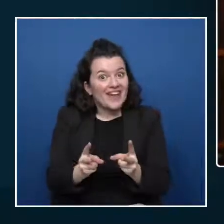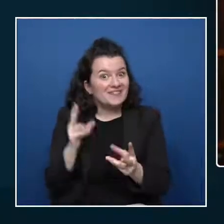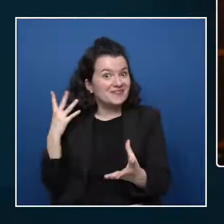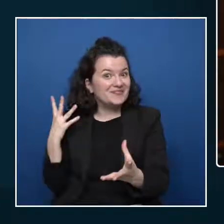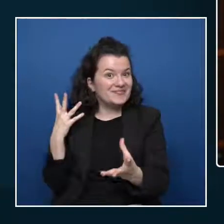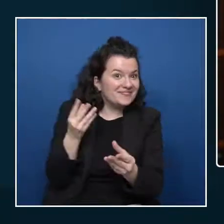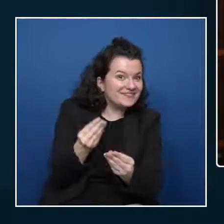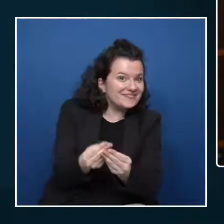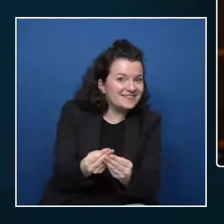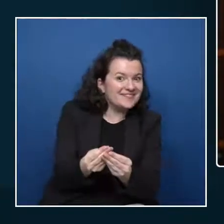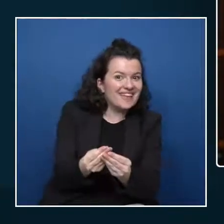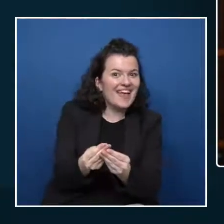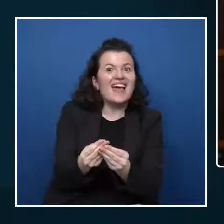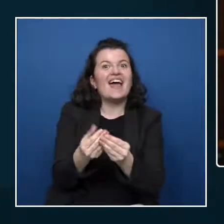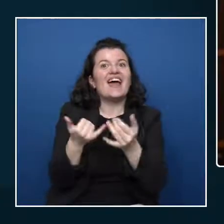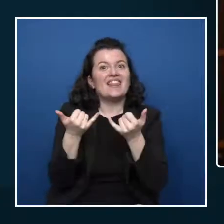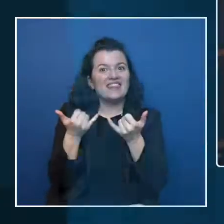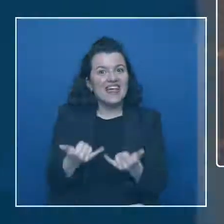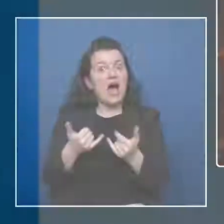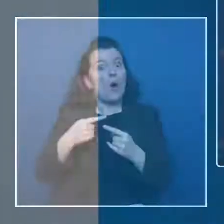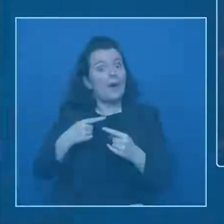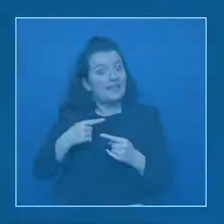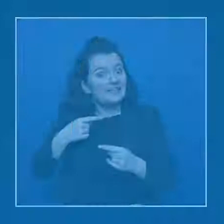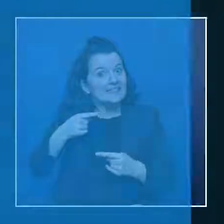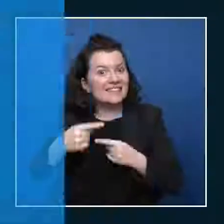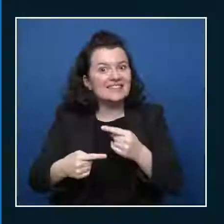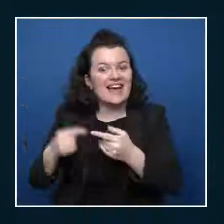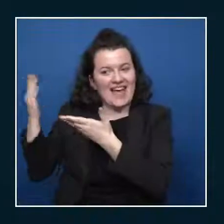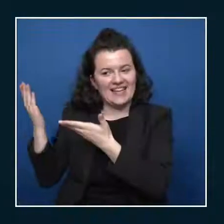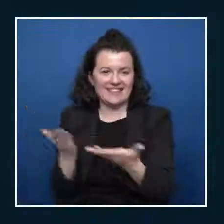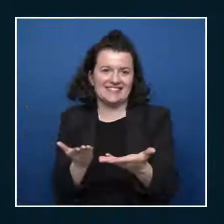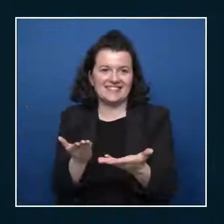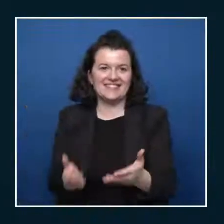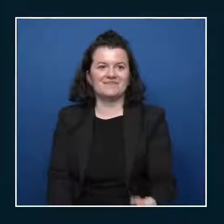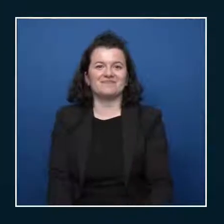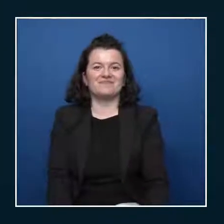let's get in our guests.